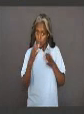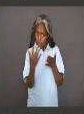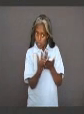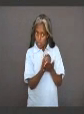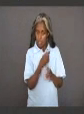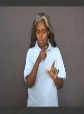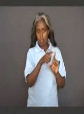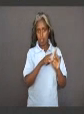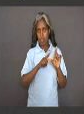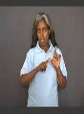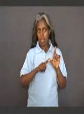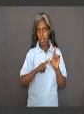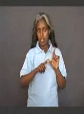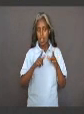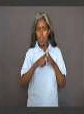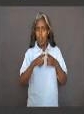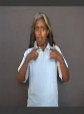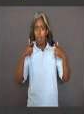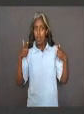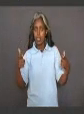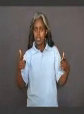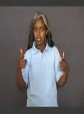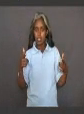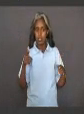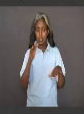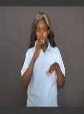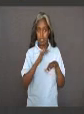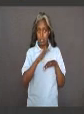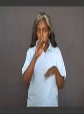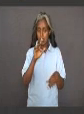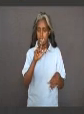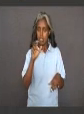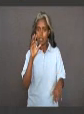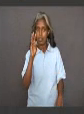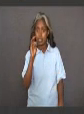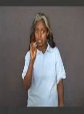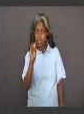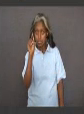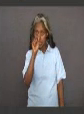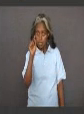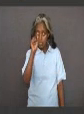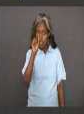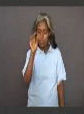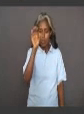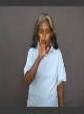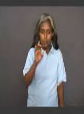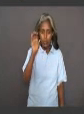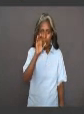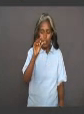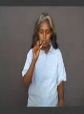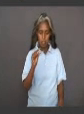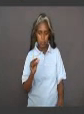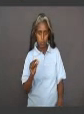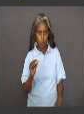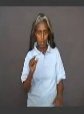an angle that is larger than 360 degrees to find a